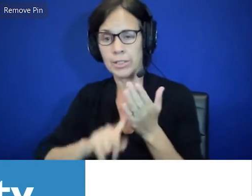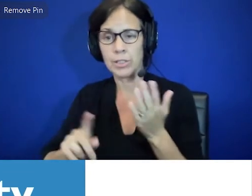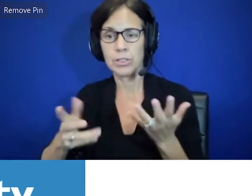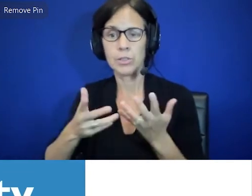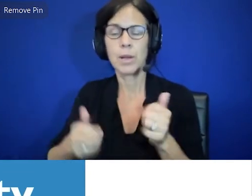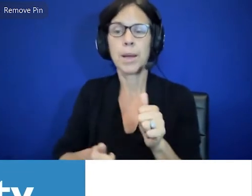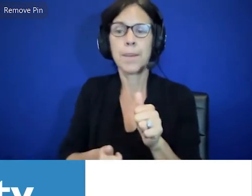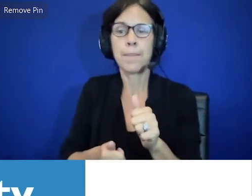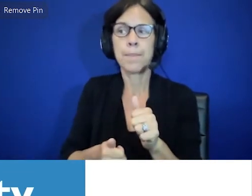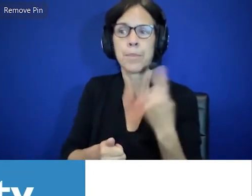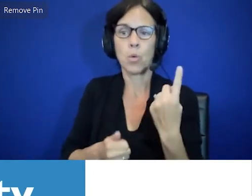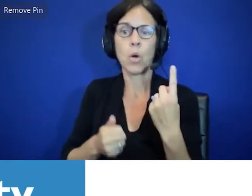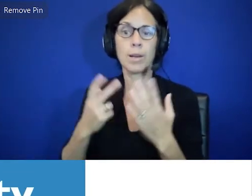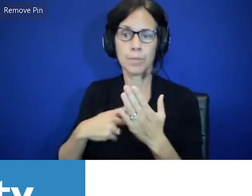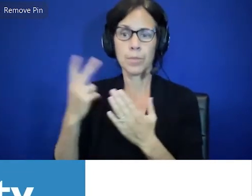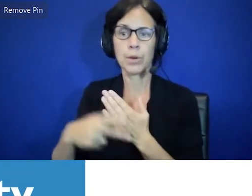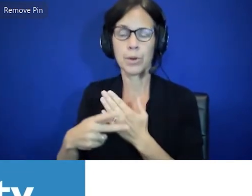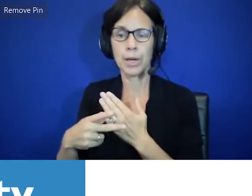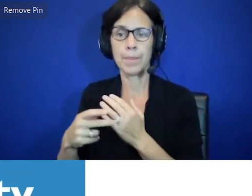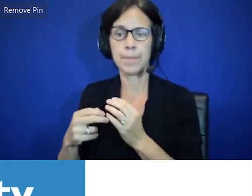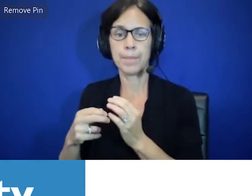was one program that